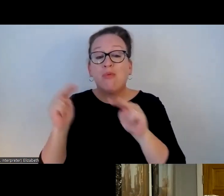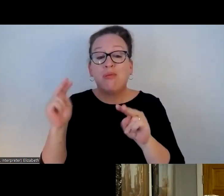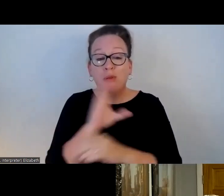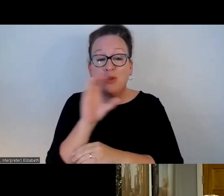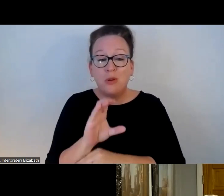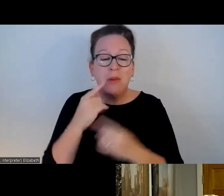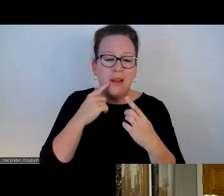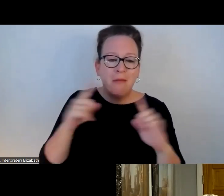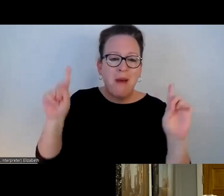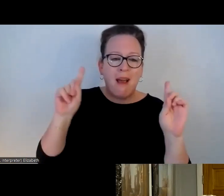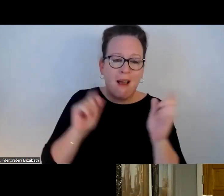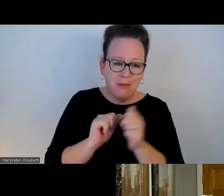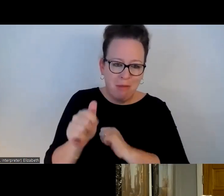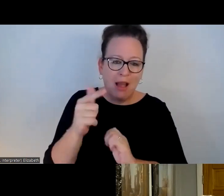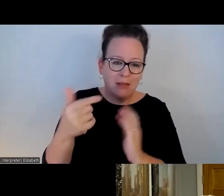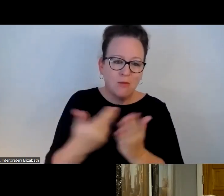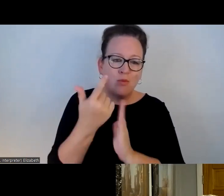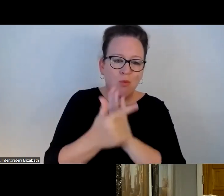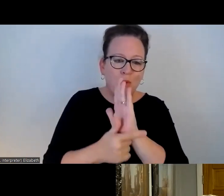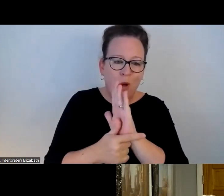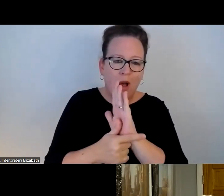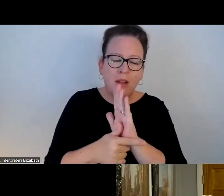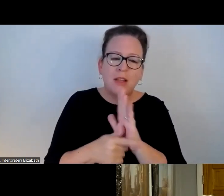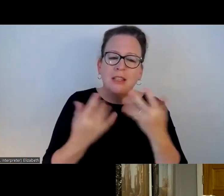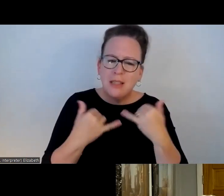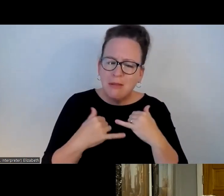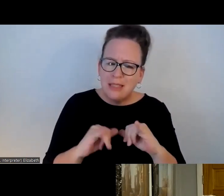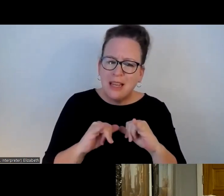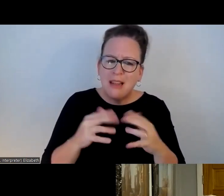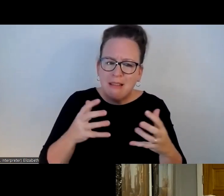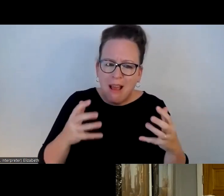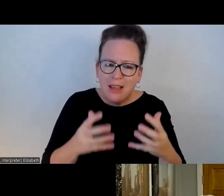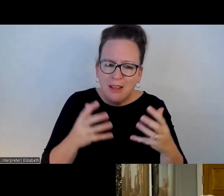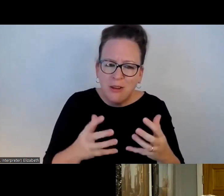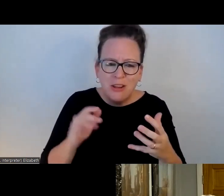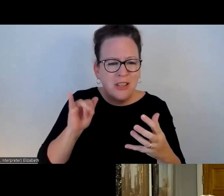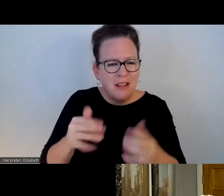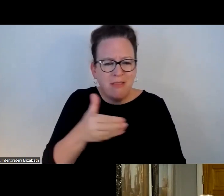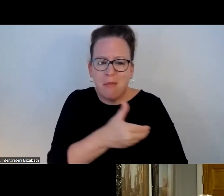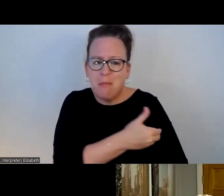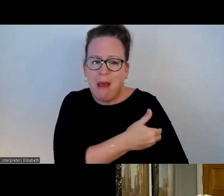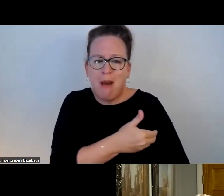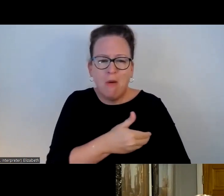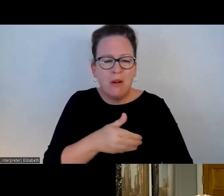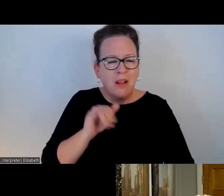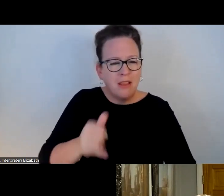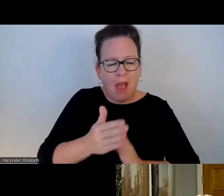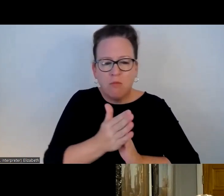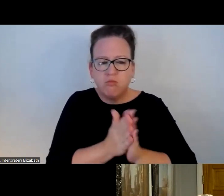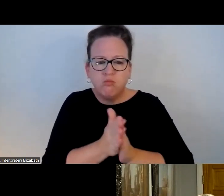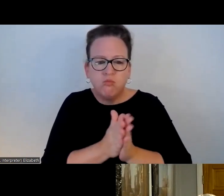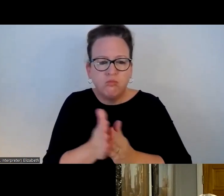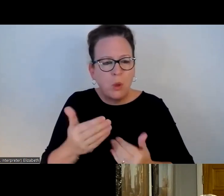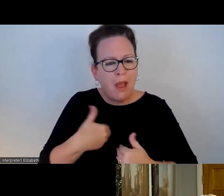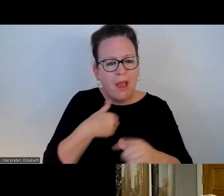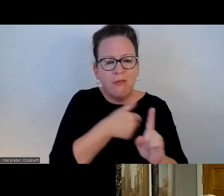want to encourage you to take that mantle and that power that you have as